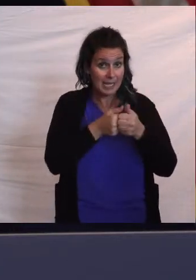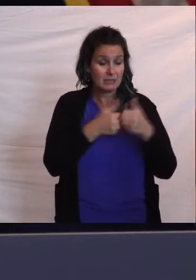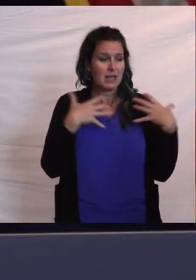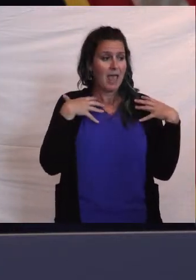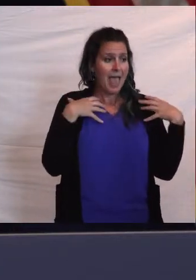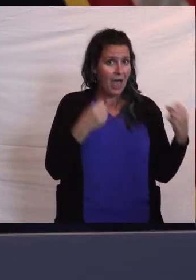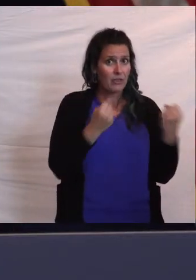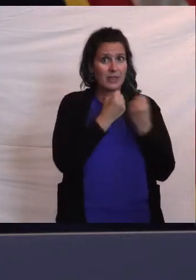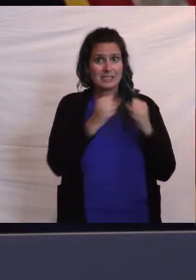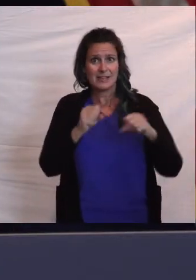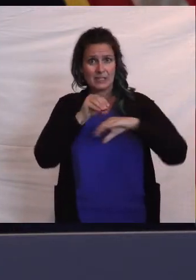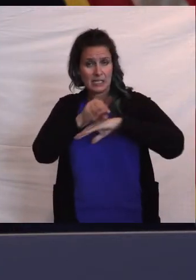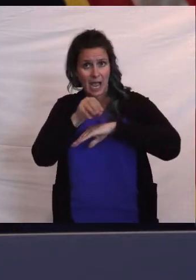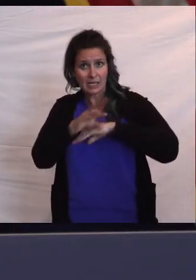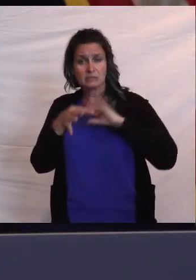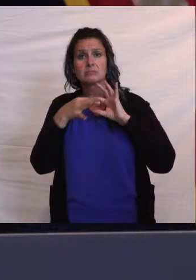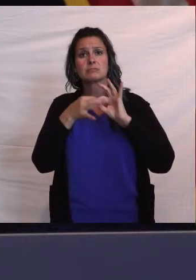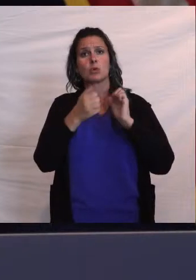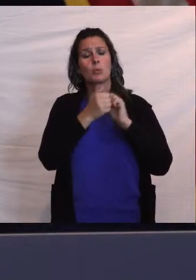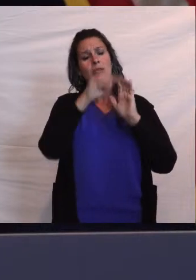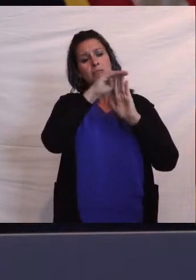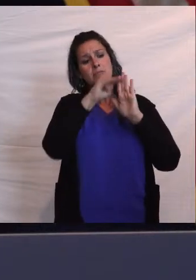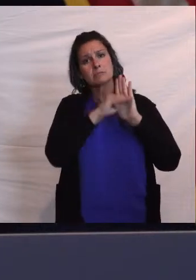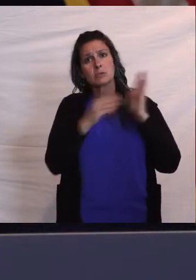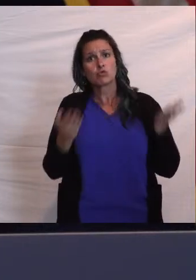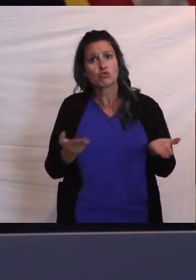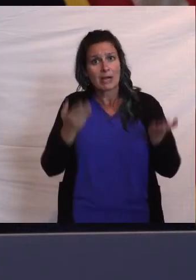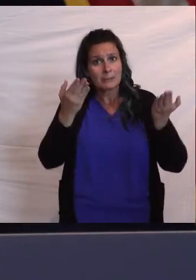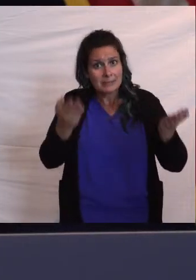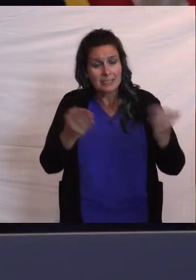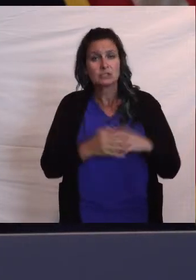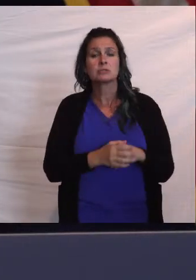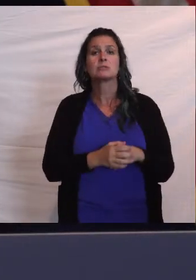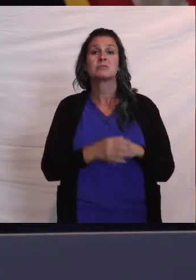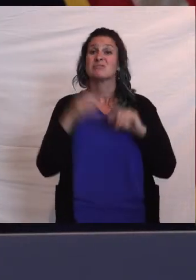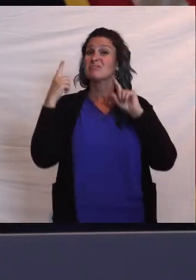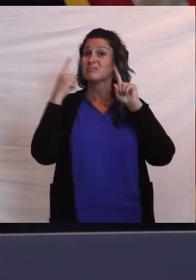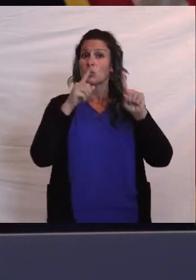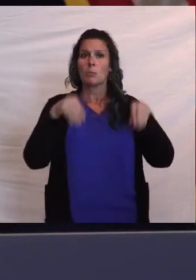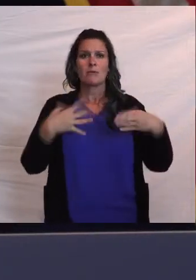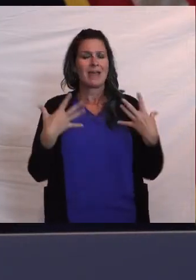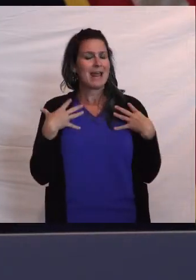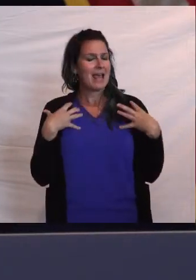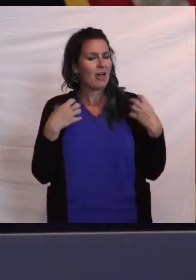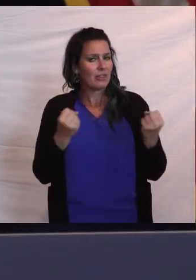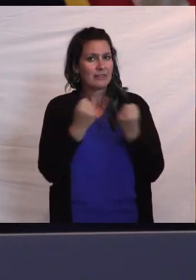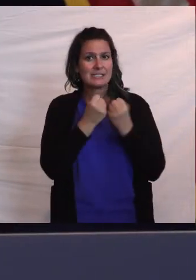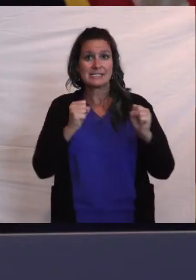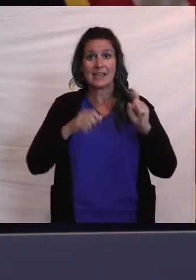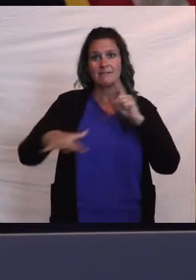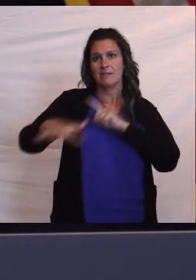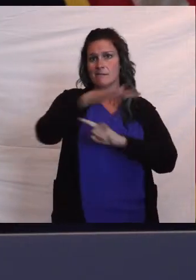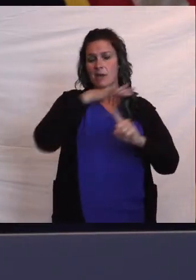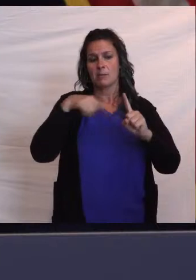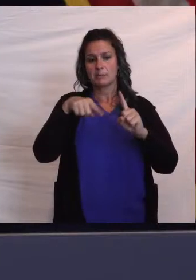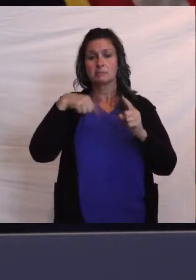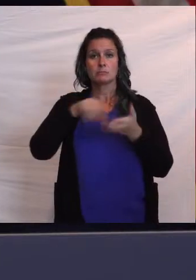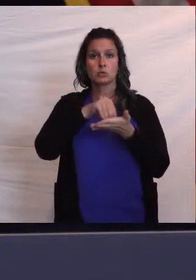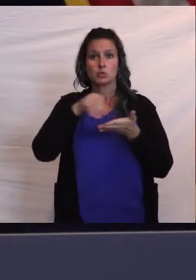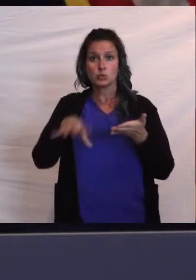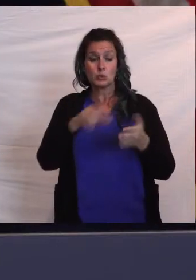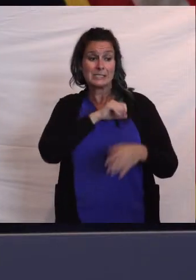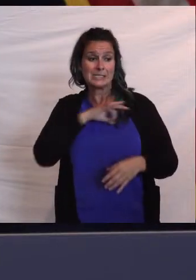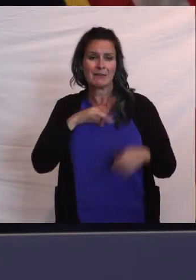safety guidance detailing recommendations designed to provide a healthy and safe environment for students